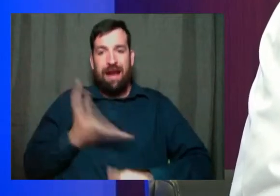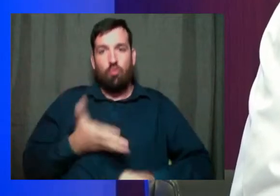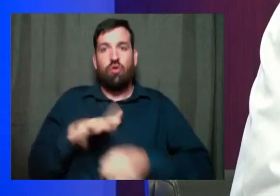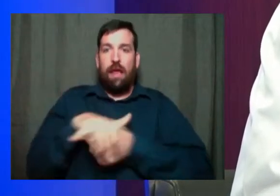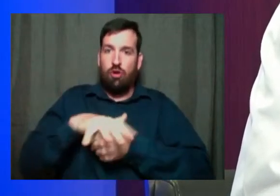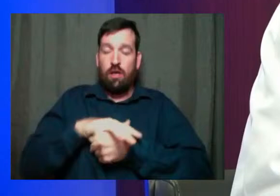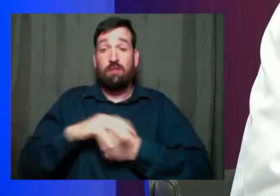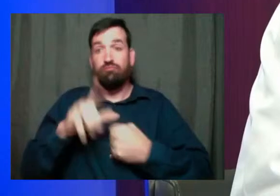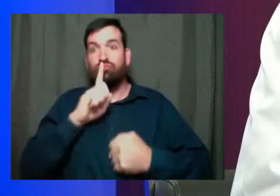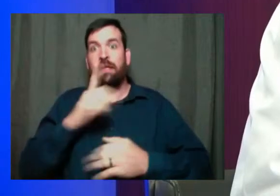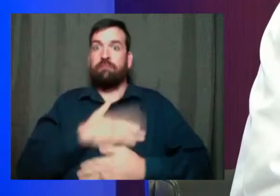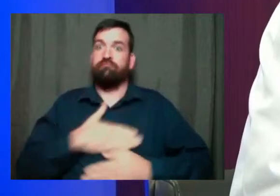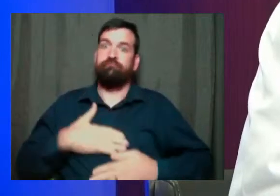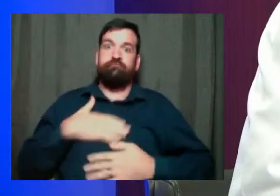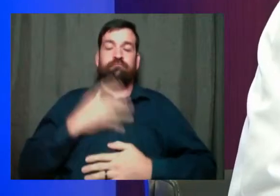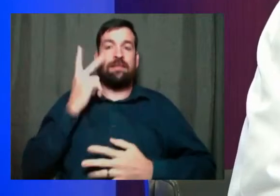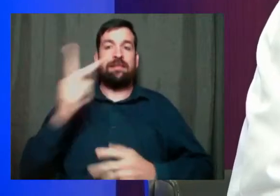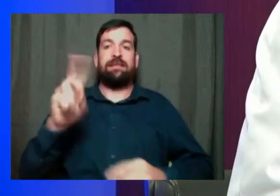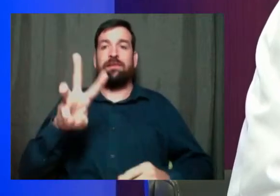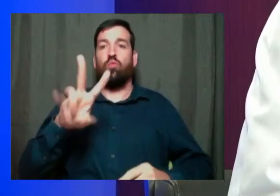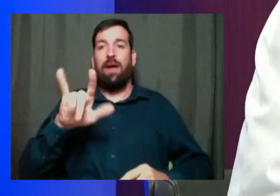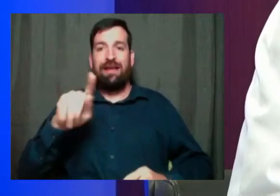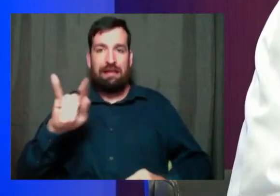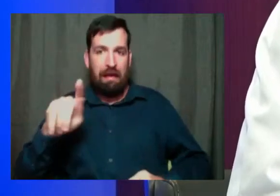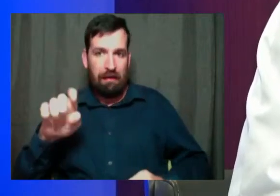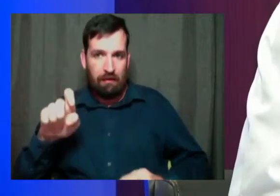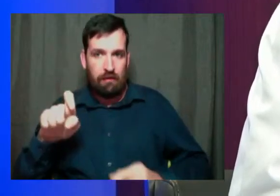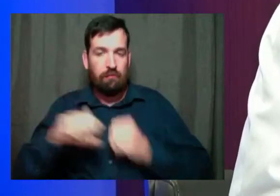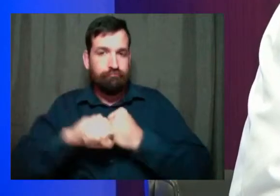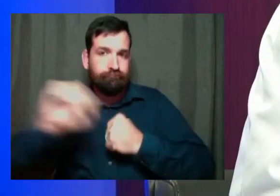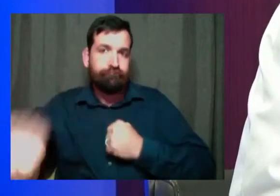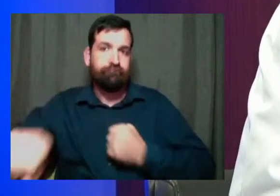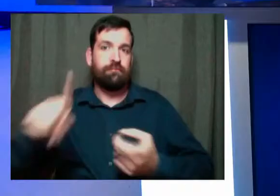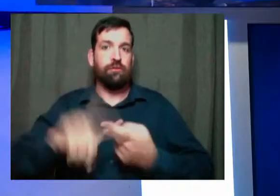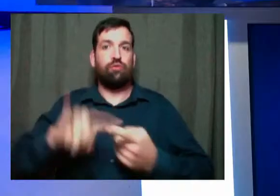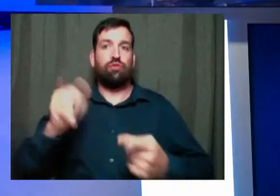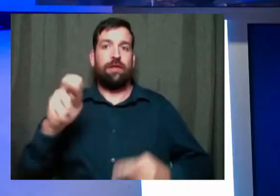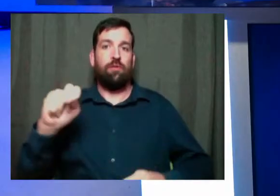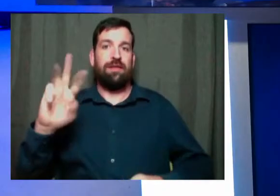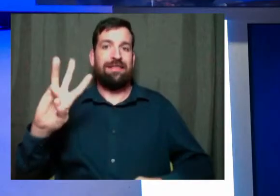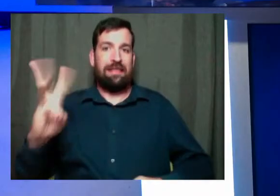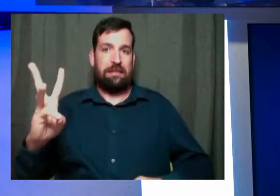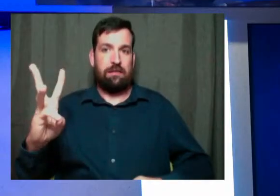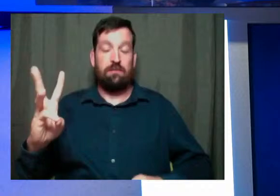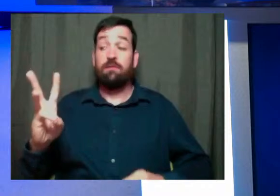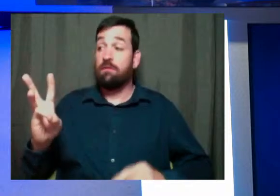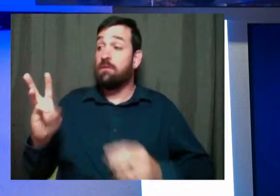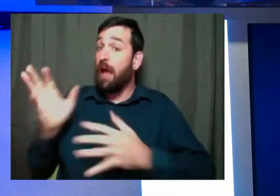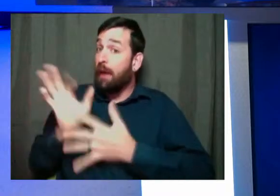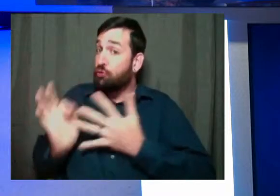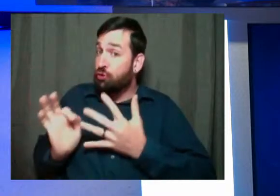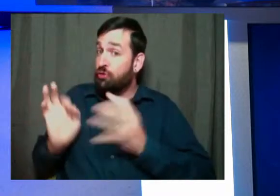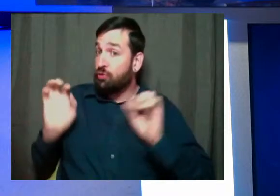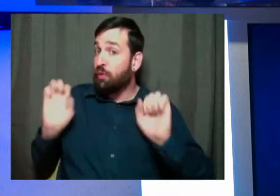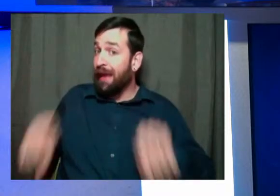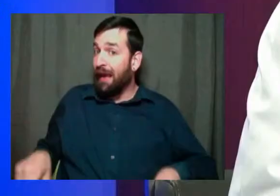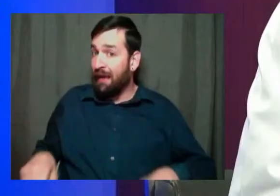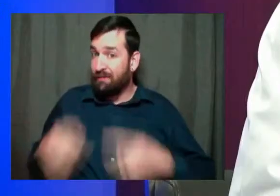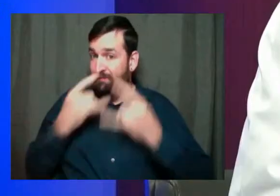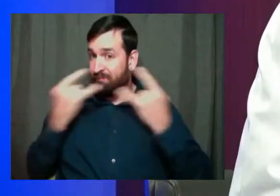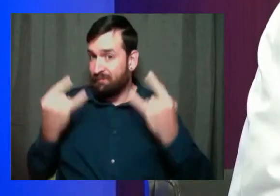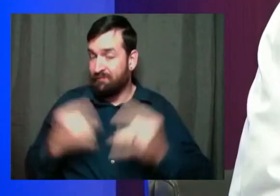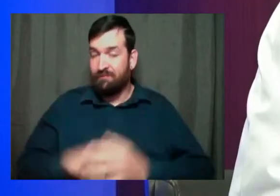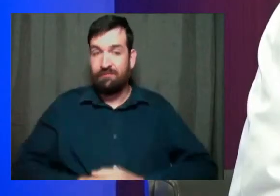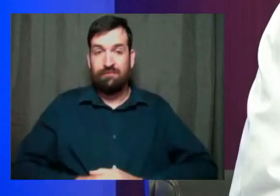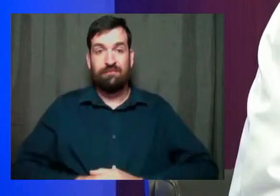to see Wyandotte County extend their mask mandate until January the 6th. And they are optional, so you can wear your mask. Yeah, that's right. Well, I